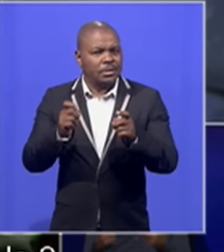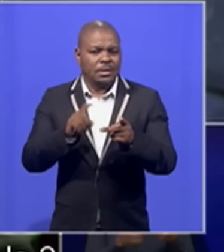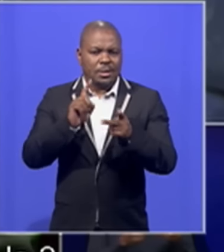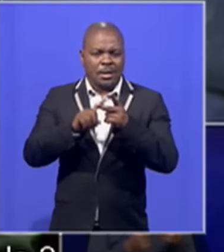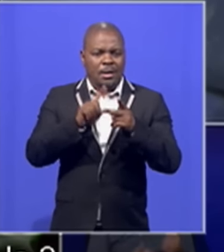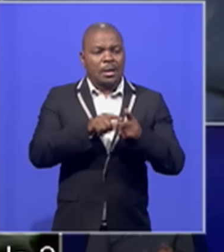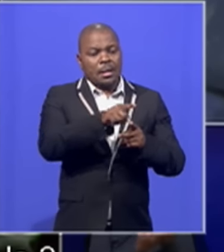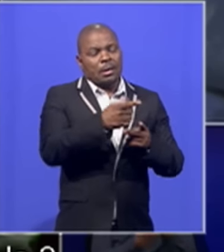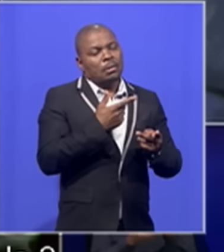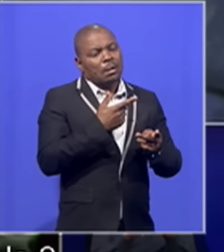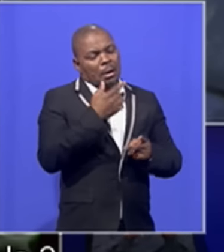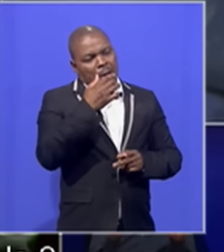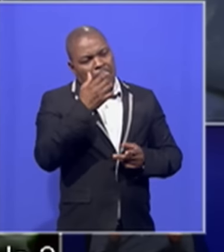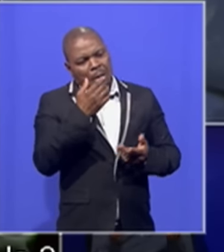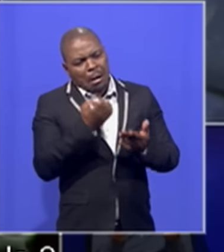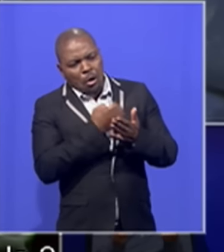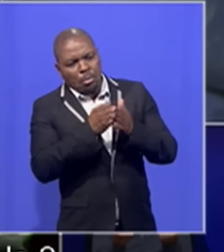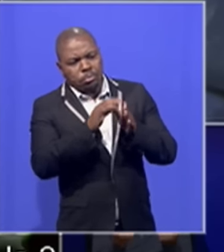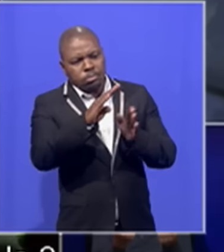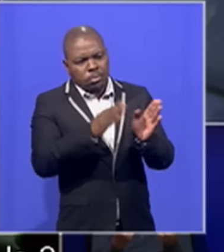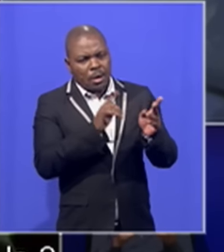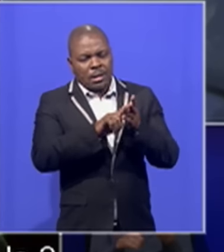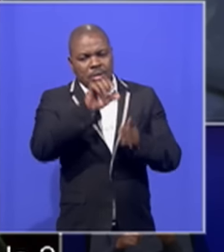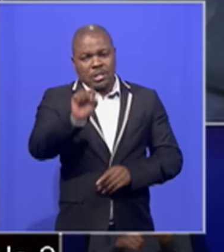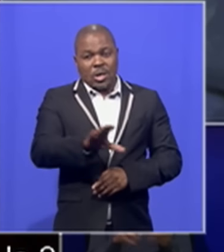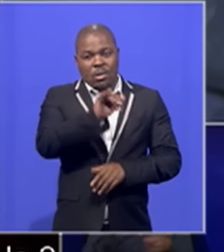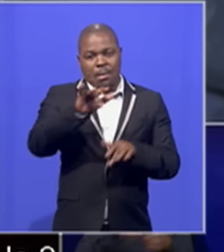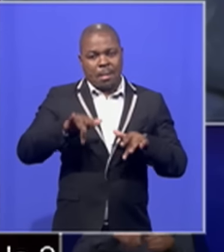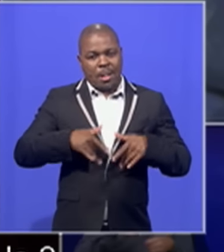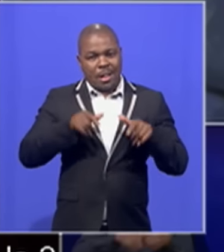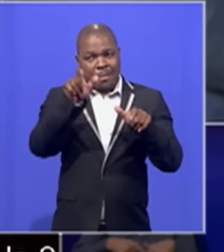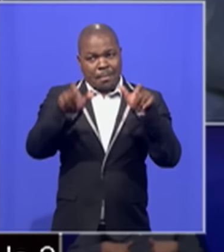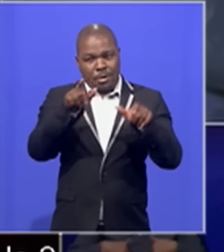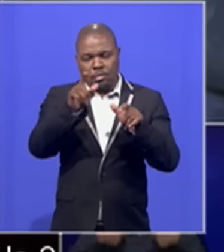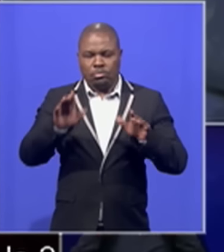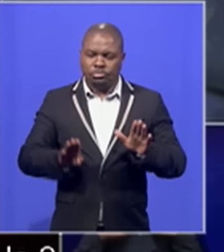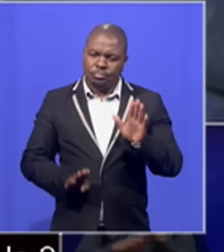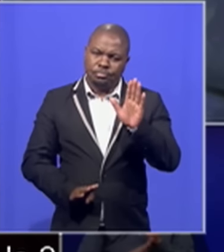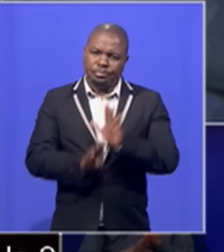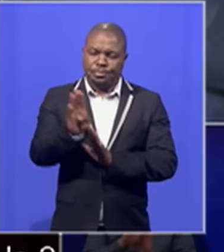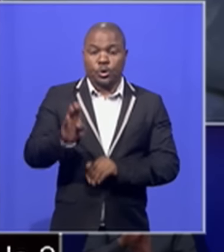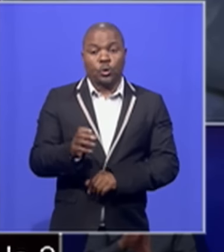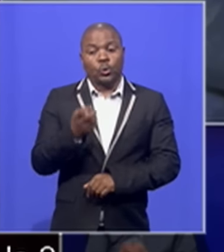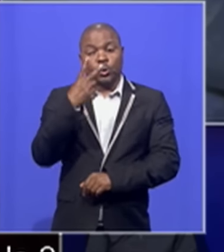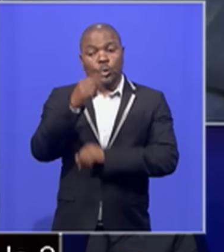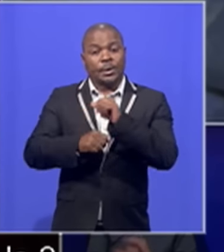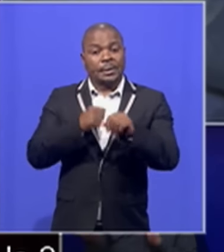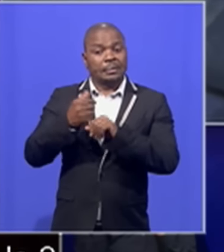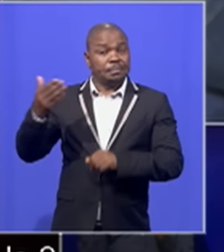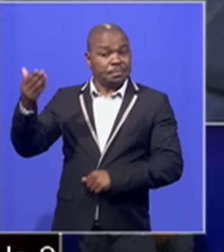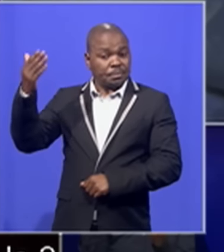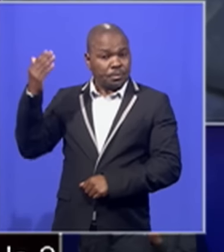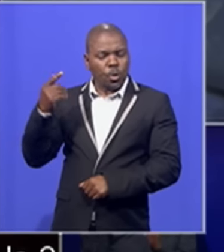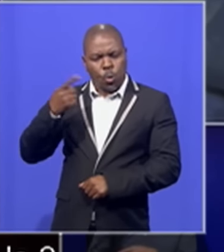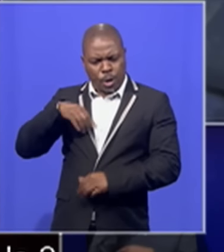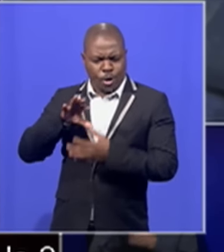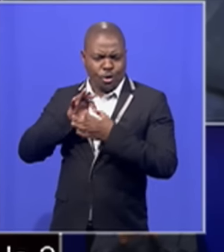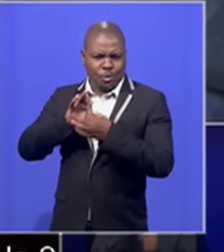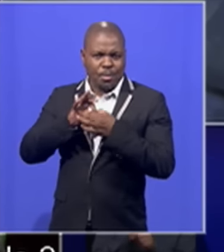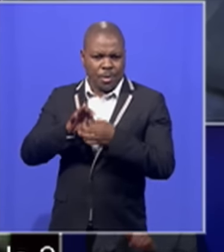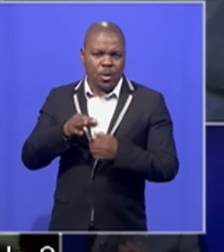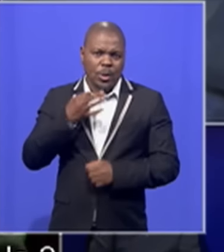finances, and to improve life for all South Africans. 2 years ago, we committed to stabilizing